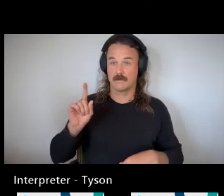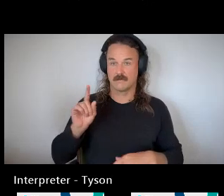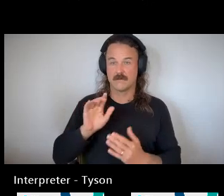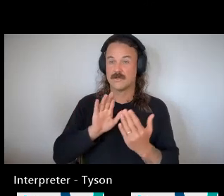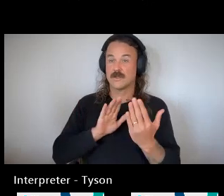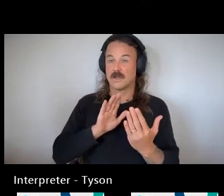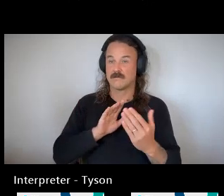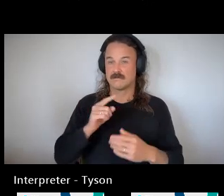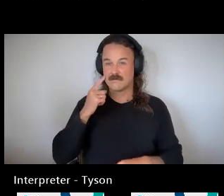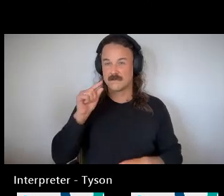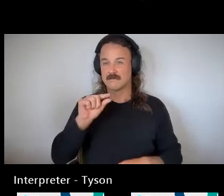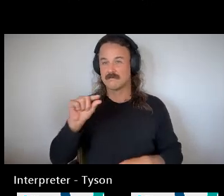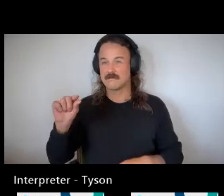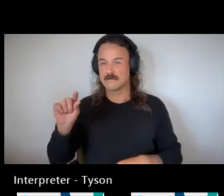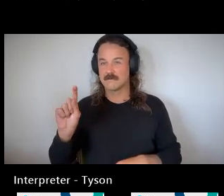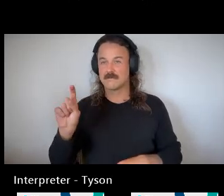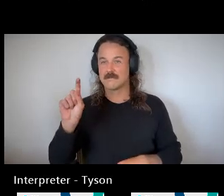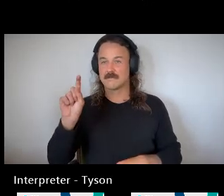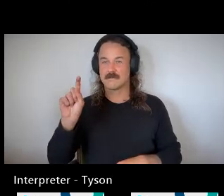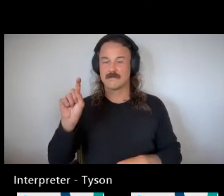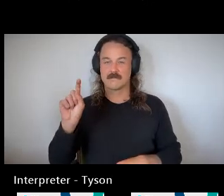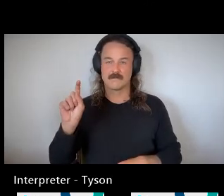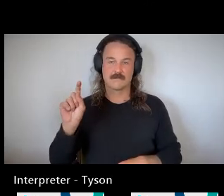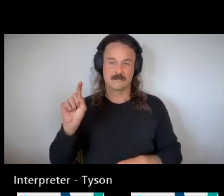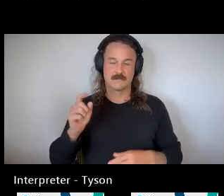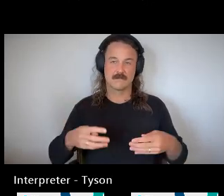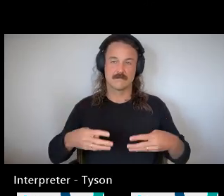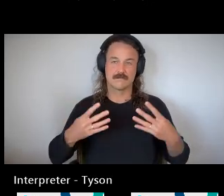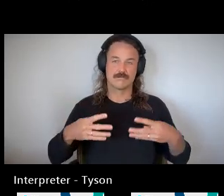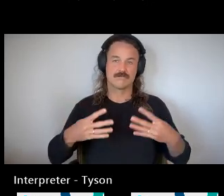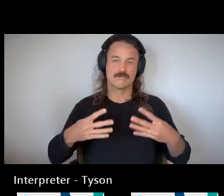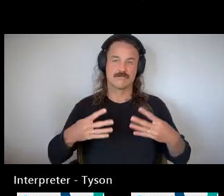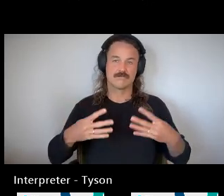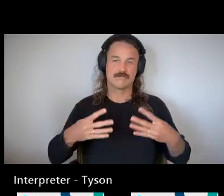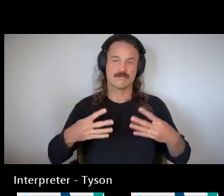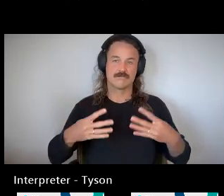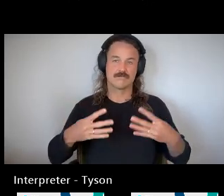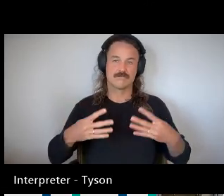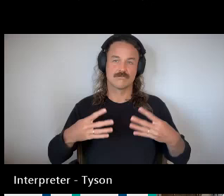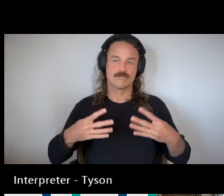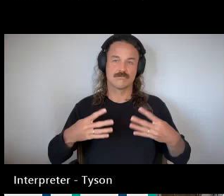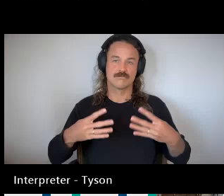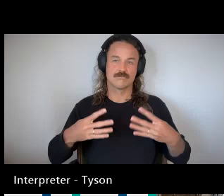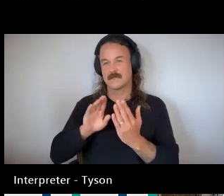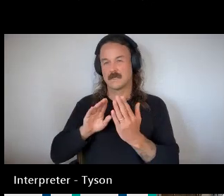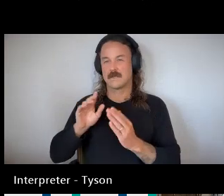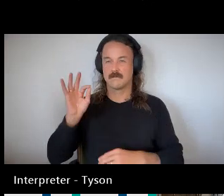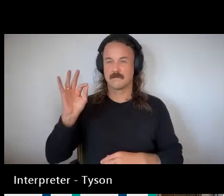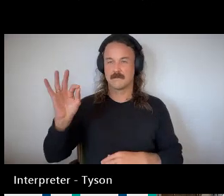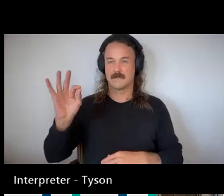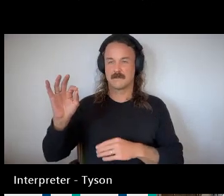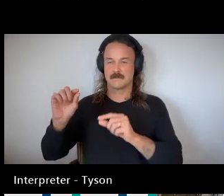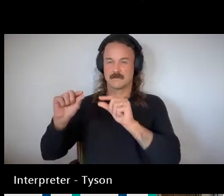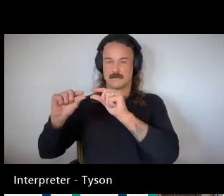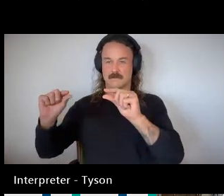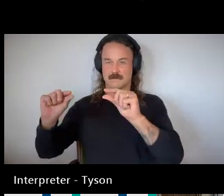link for the live captions that you can use. It's also pinned to the top of the chat, so it can be found